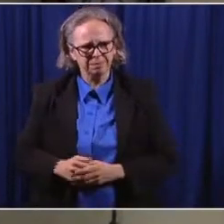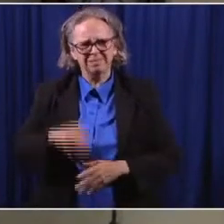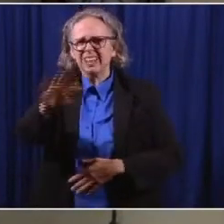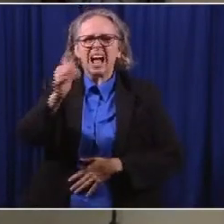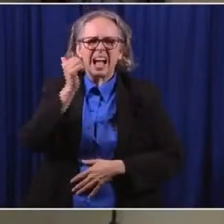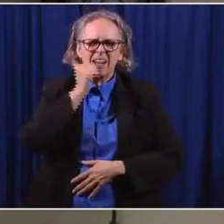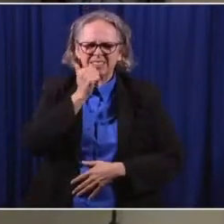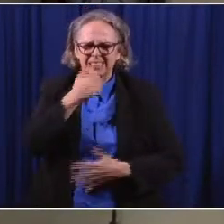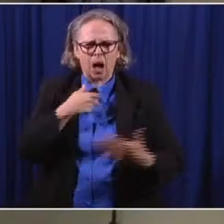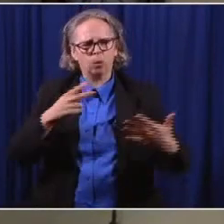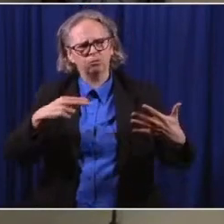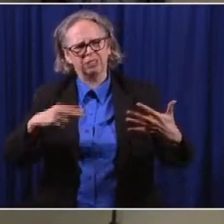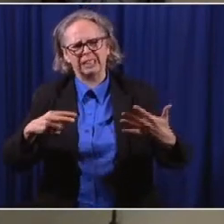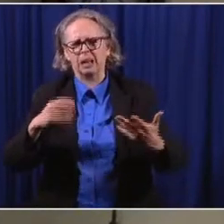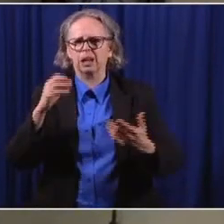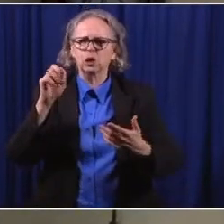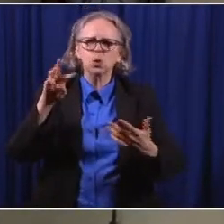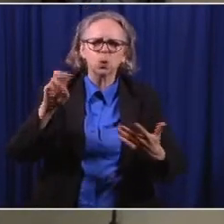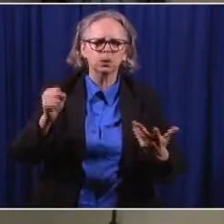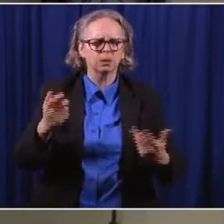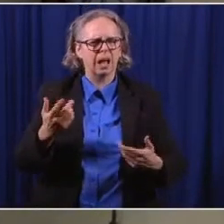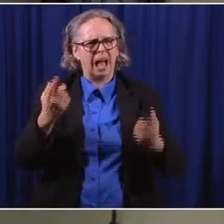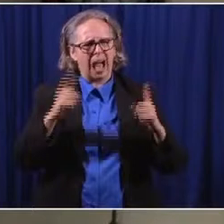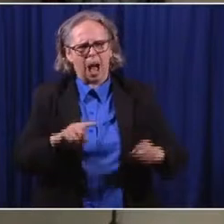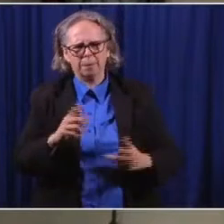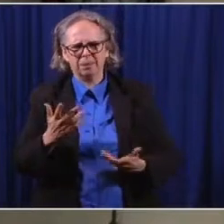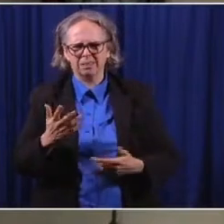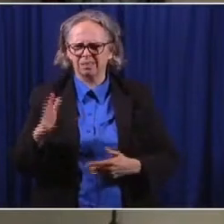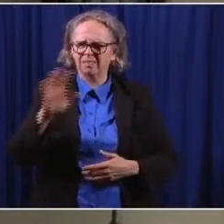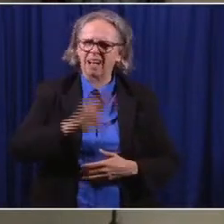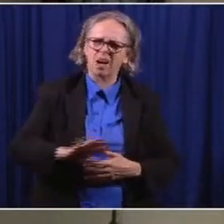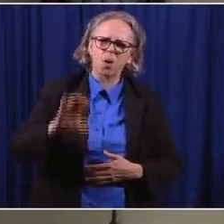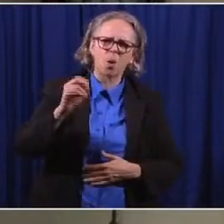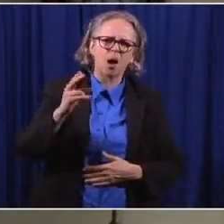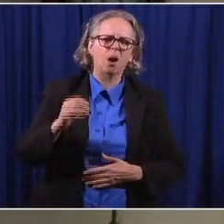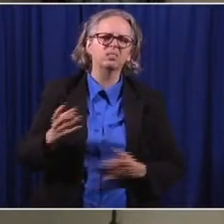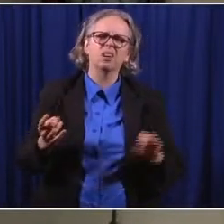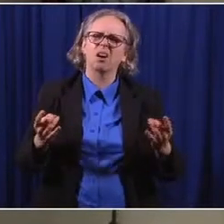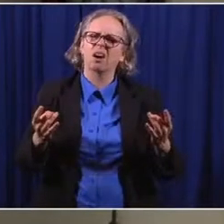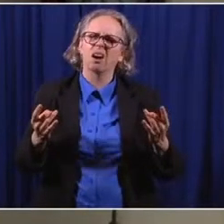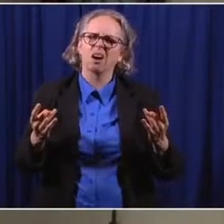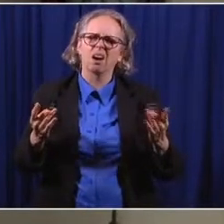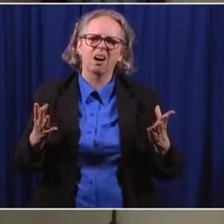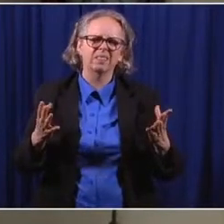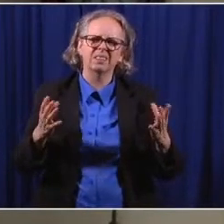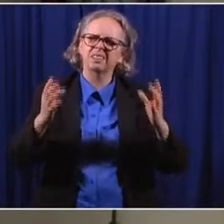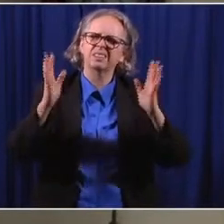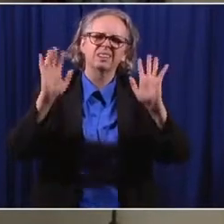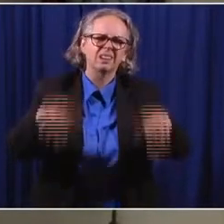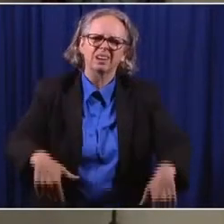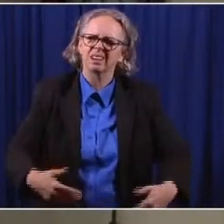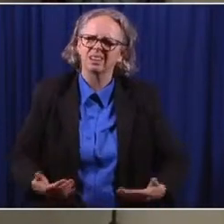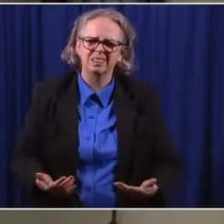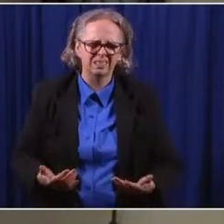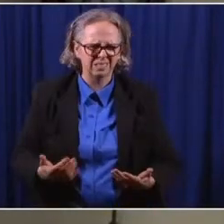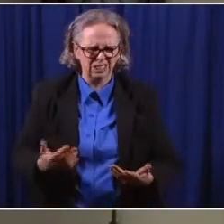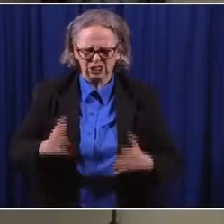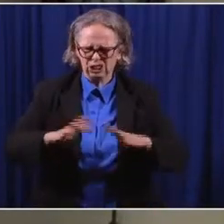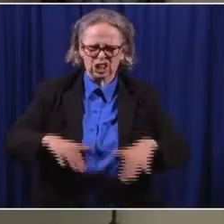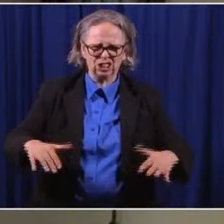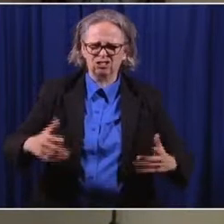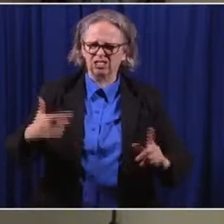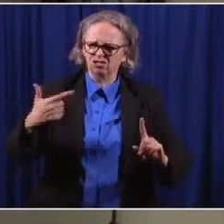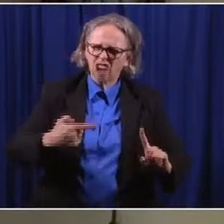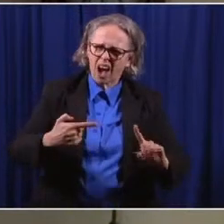occurred to everyone because it just is so maddening. And you see little children who are shot.